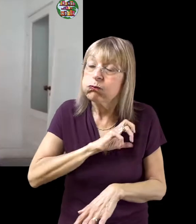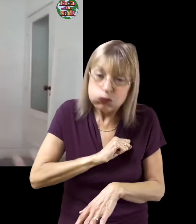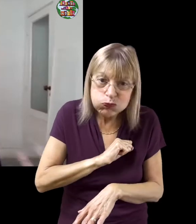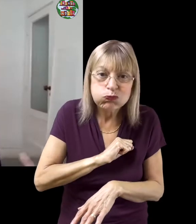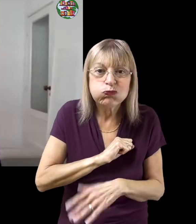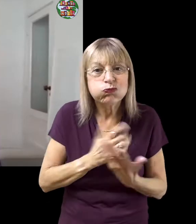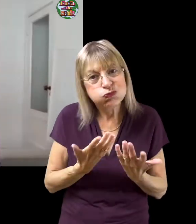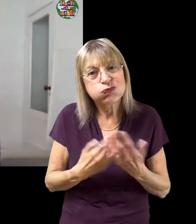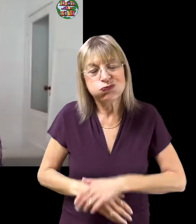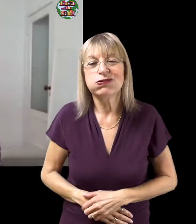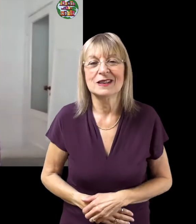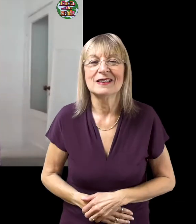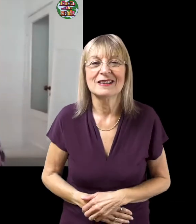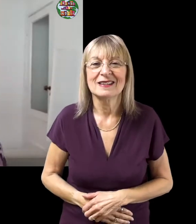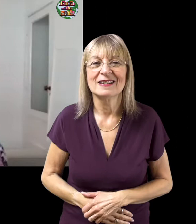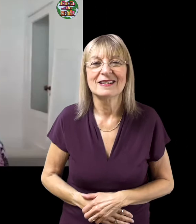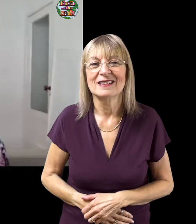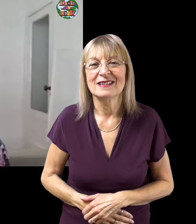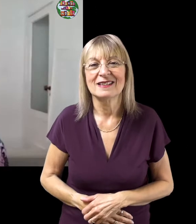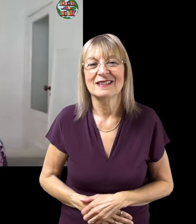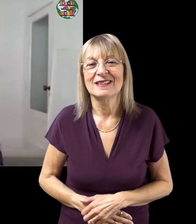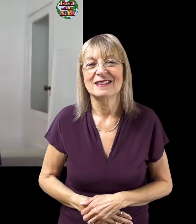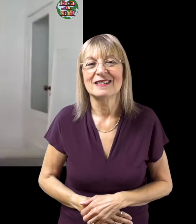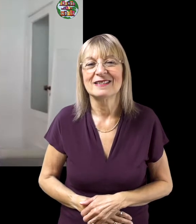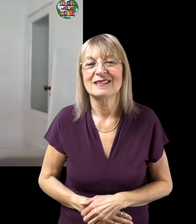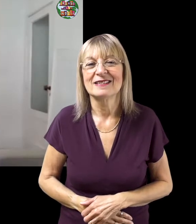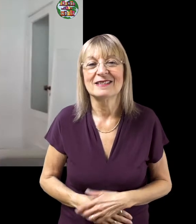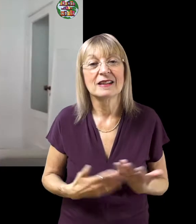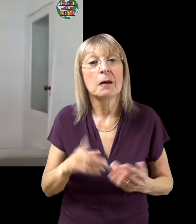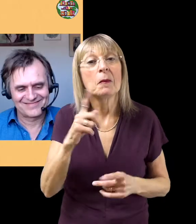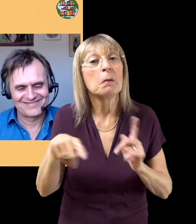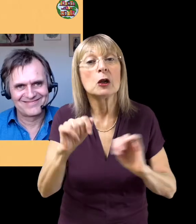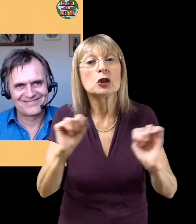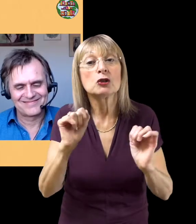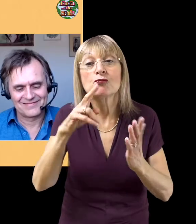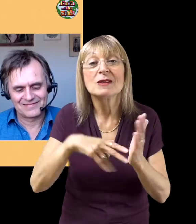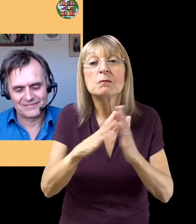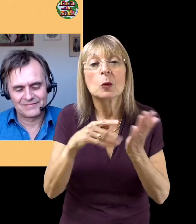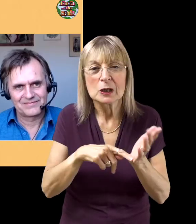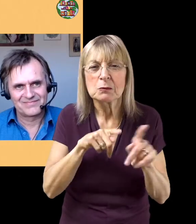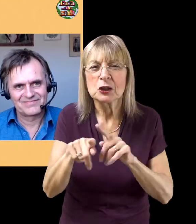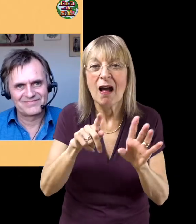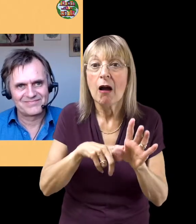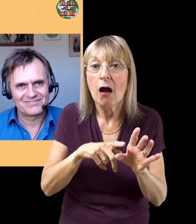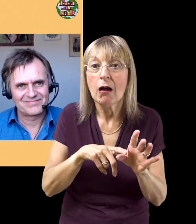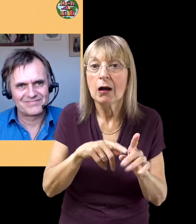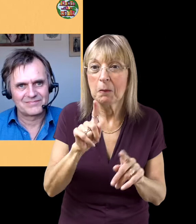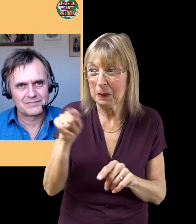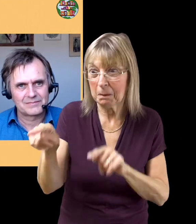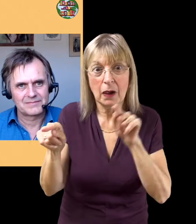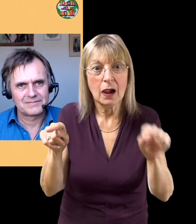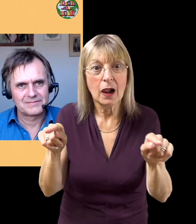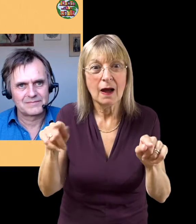two favorite people. It was heartbreaking. Well, so for people who haven't read the